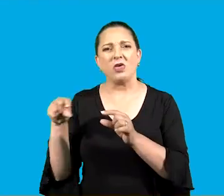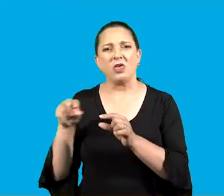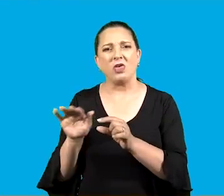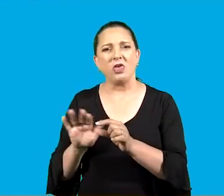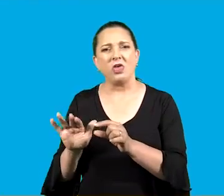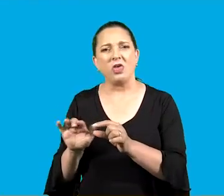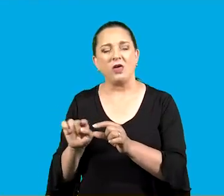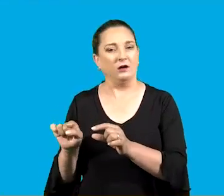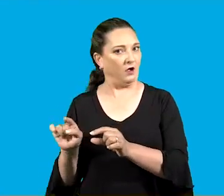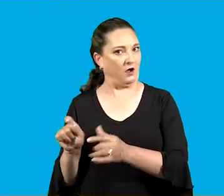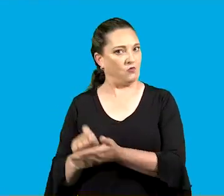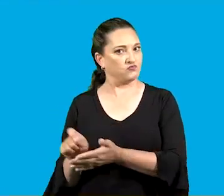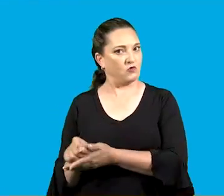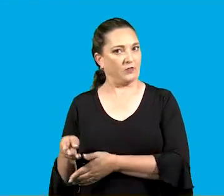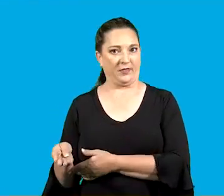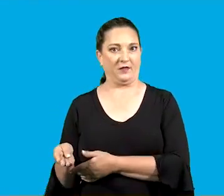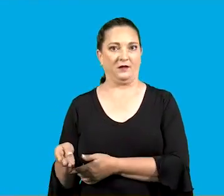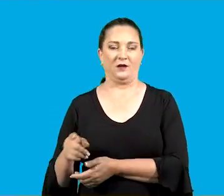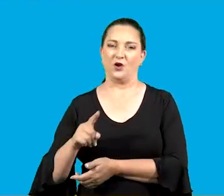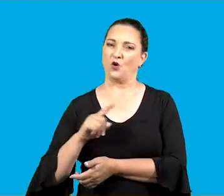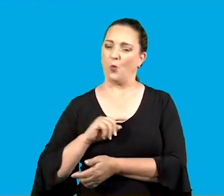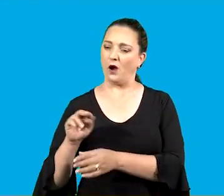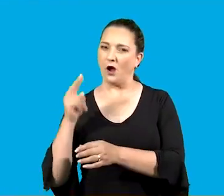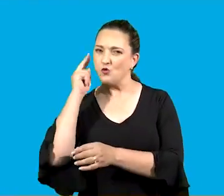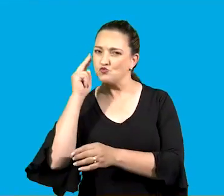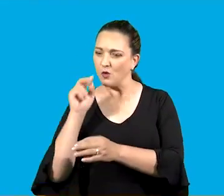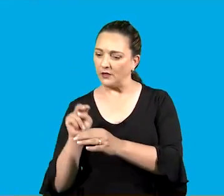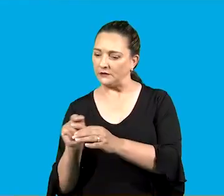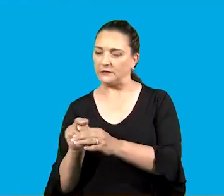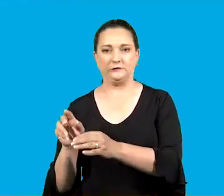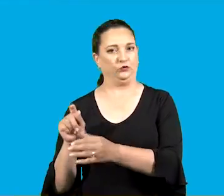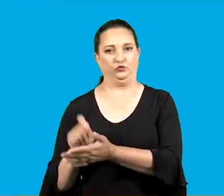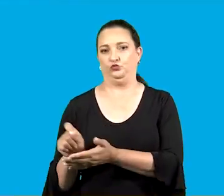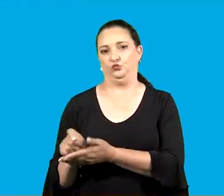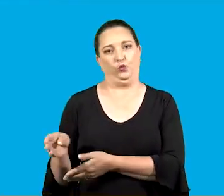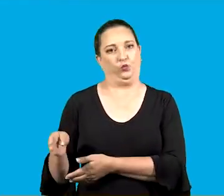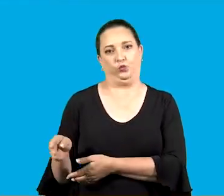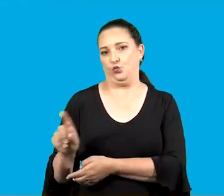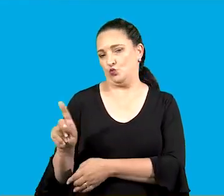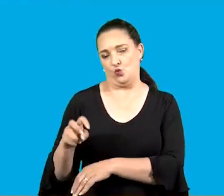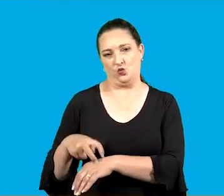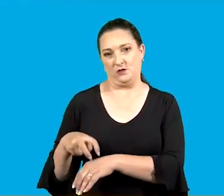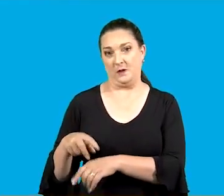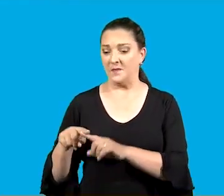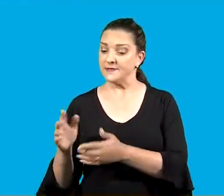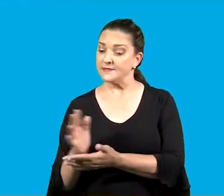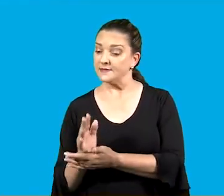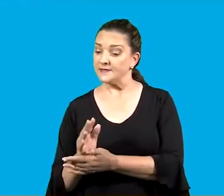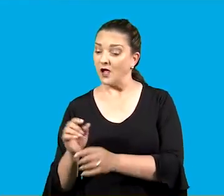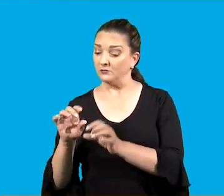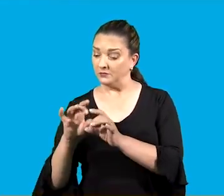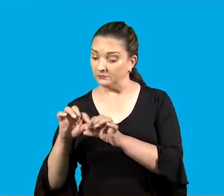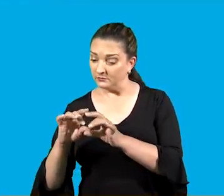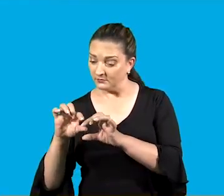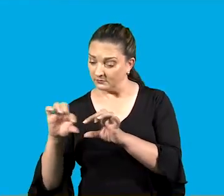not write in that space. Once the space is shaded, it means do not write here. So you only write in the spaces that are